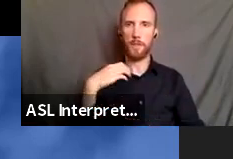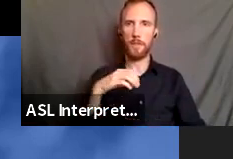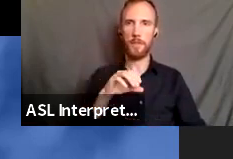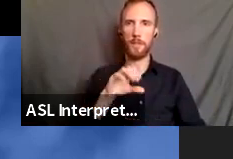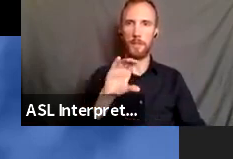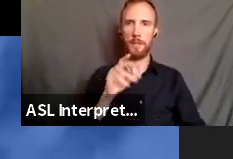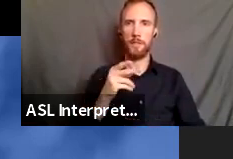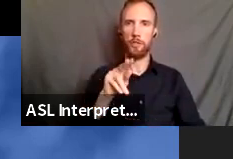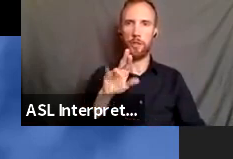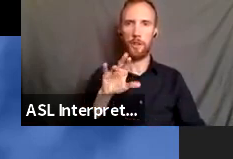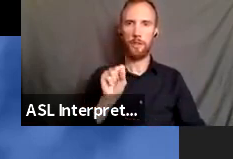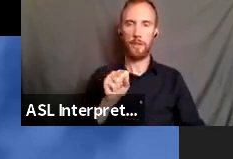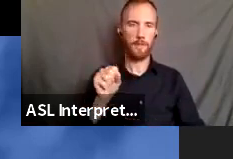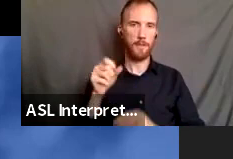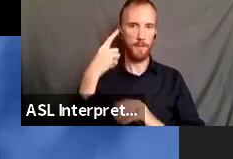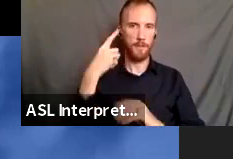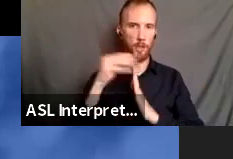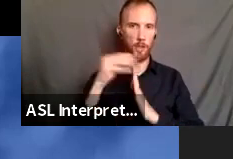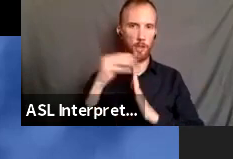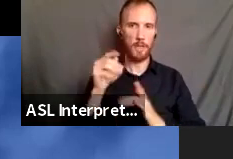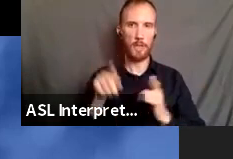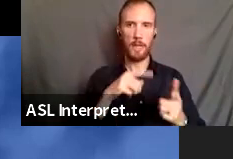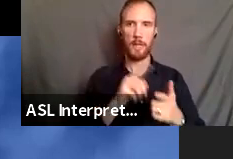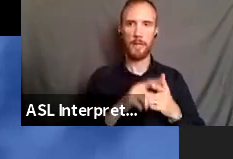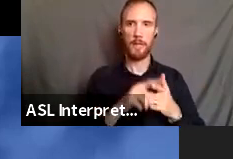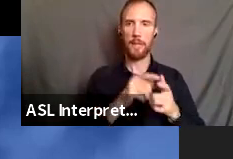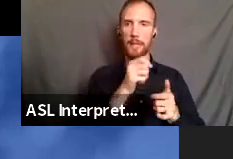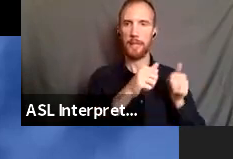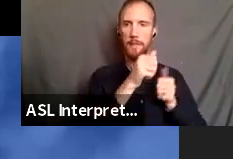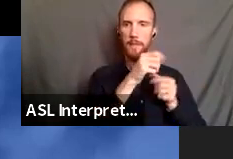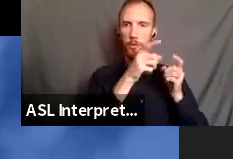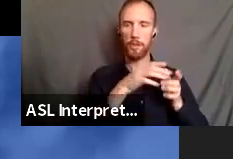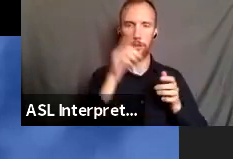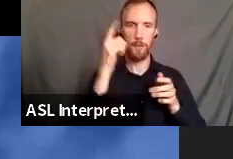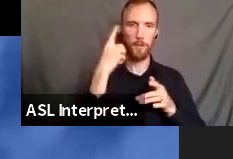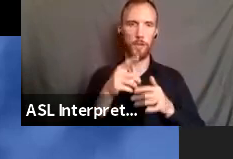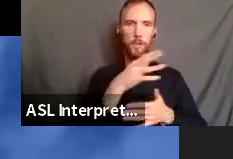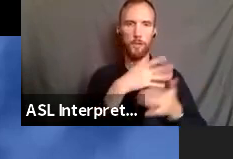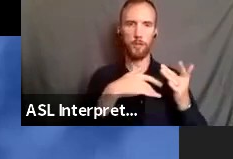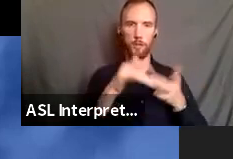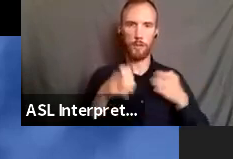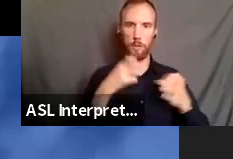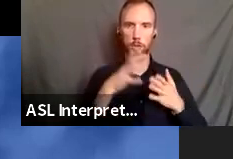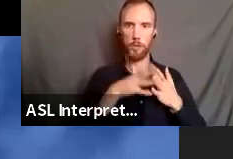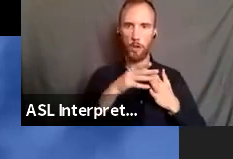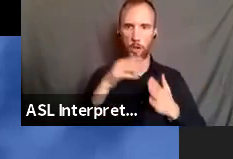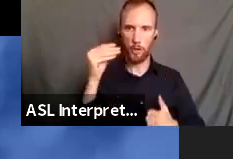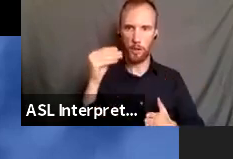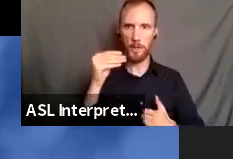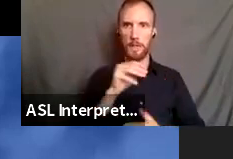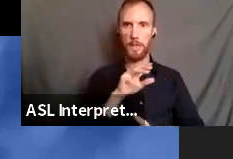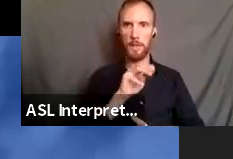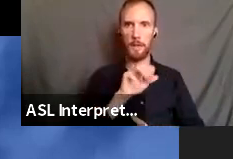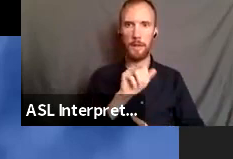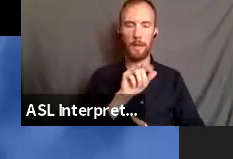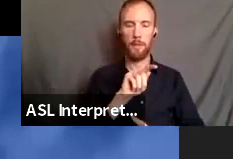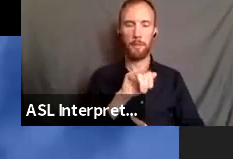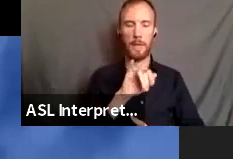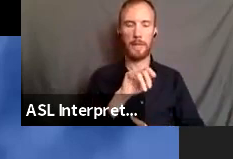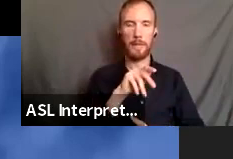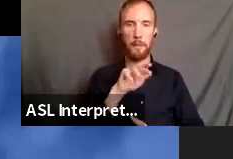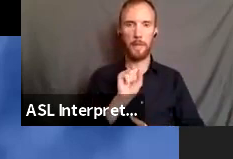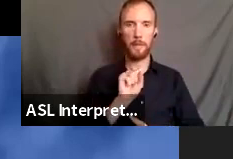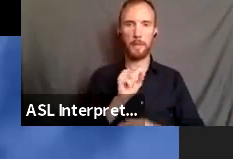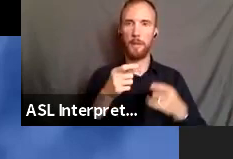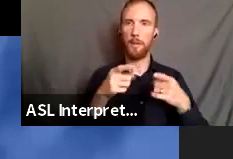well as our executive director of the office of social emotional learning um helen antonopoulos and i also will have our